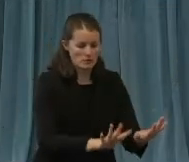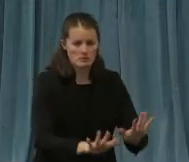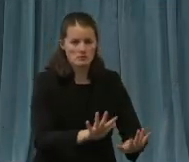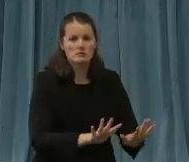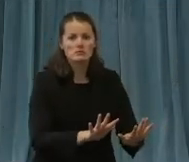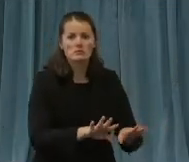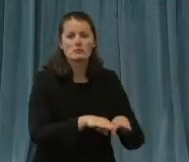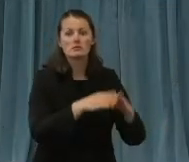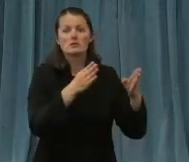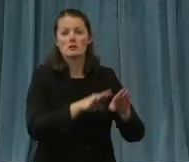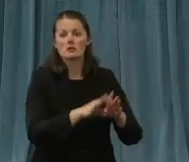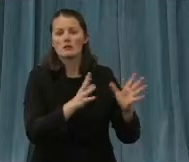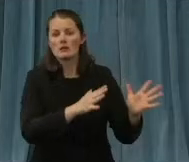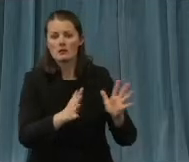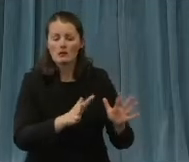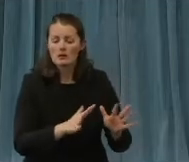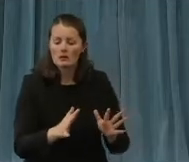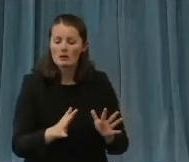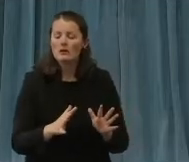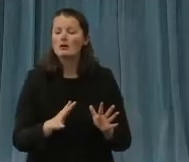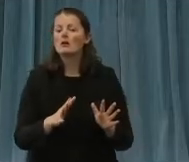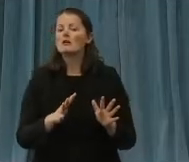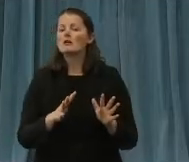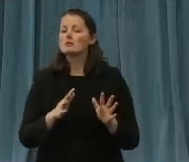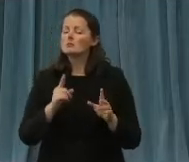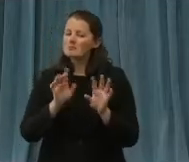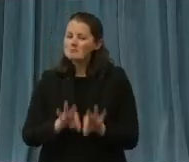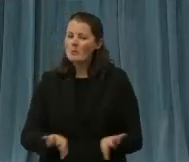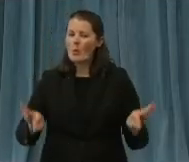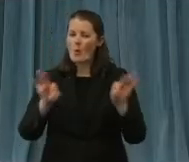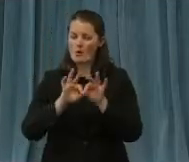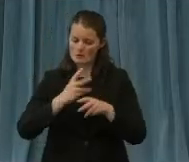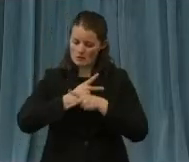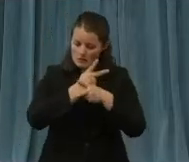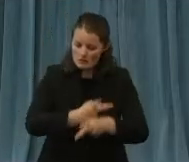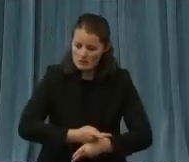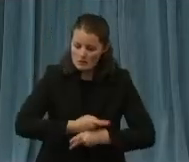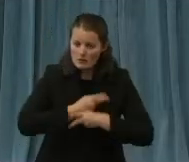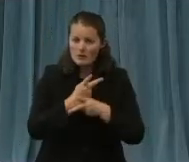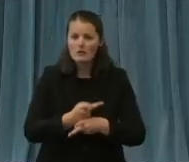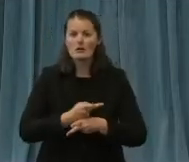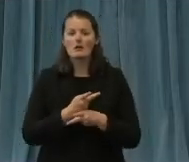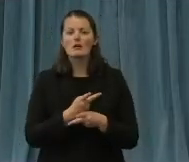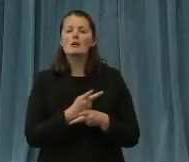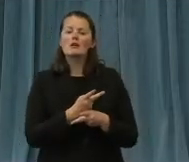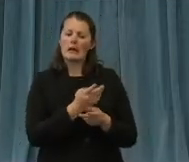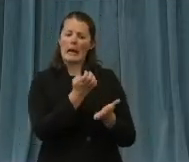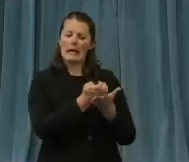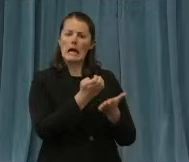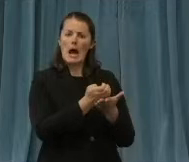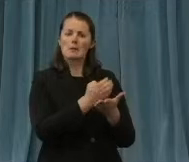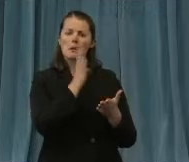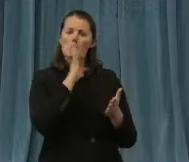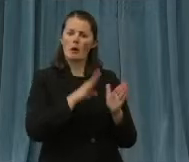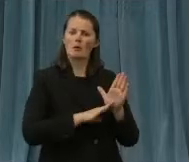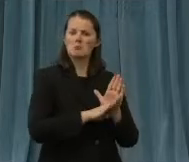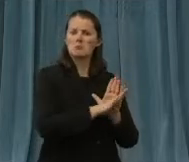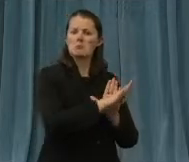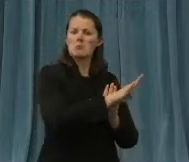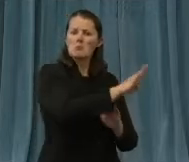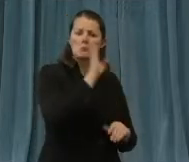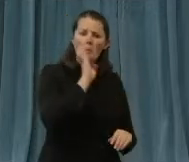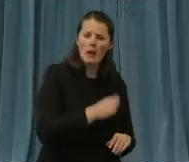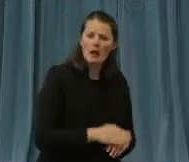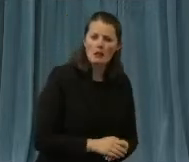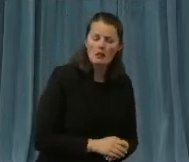#1 priority. Nevada will rebound, our economy will rebound, and we'll be there to assist the rebound. But before we do that, we have to keep our